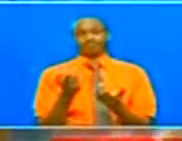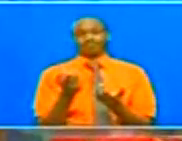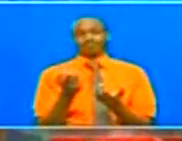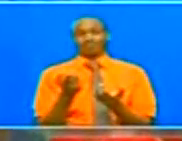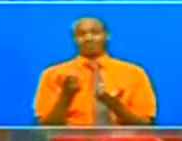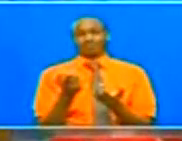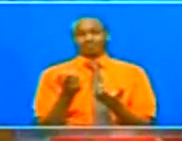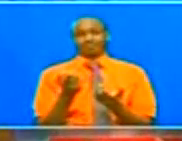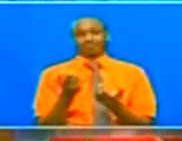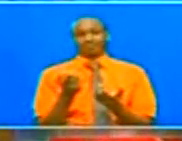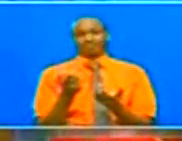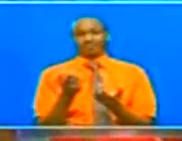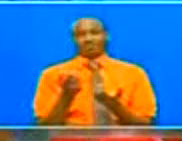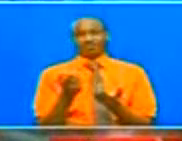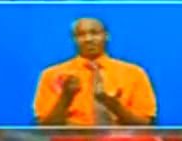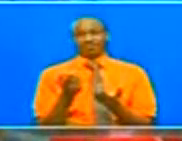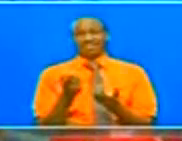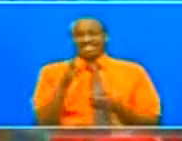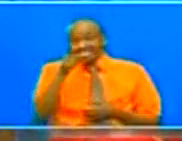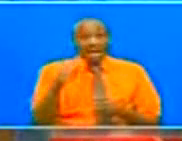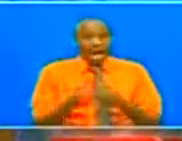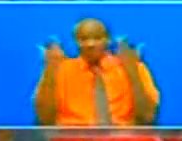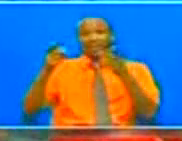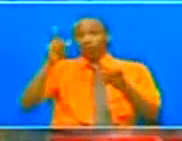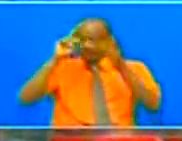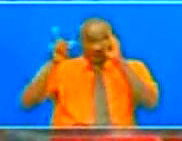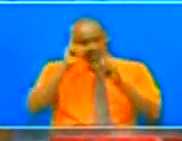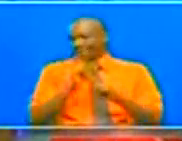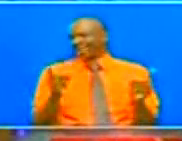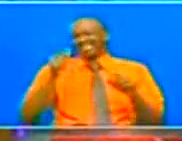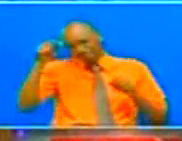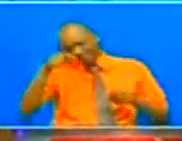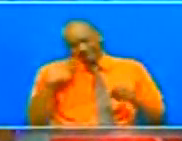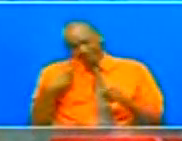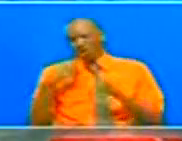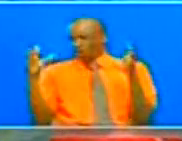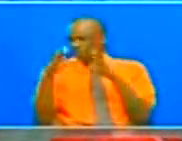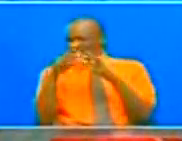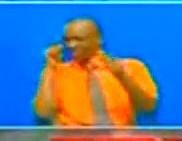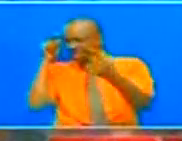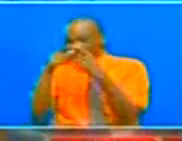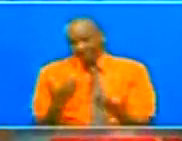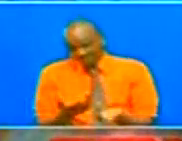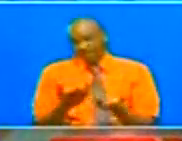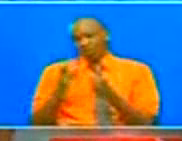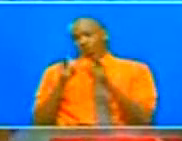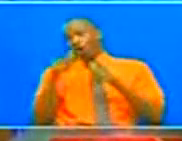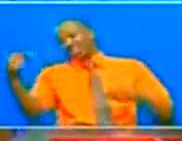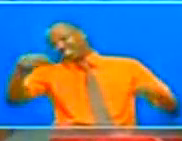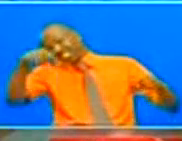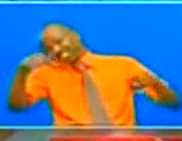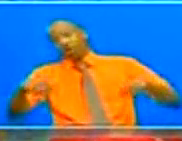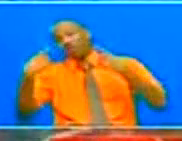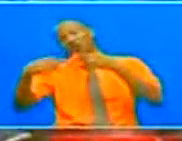I mean, these attacks really don't occur in vacuum. There's always some tensions, you know, between some communities. Yeah. There's always some wars. I